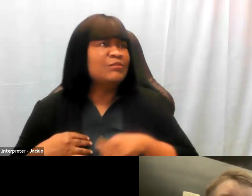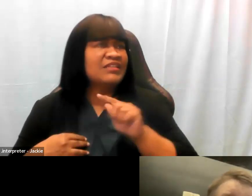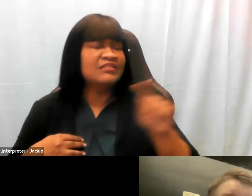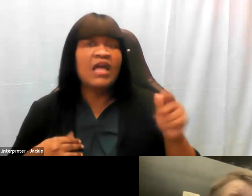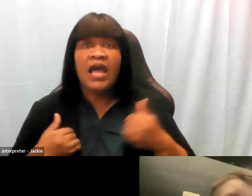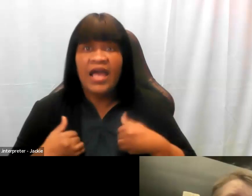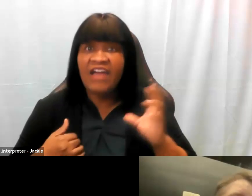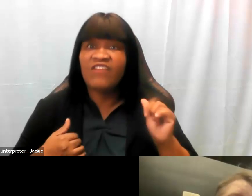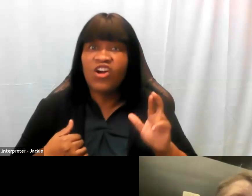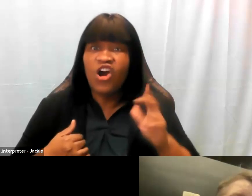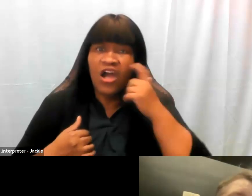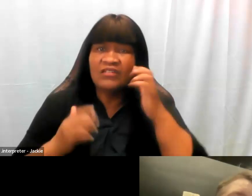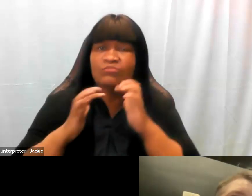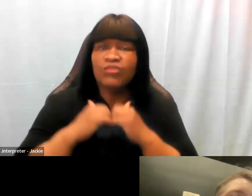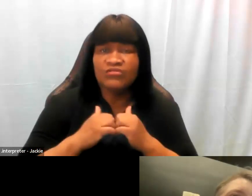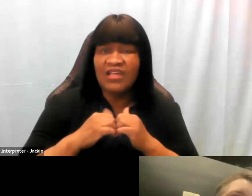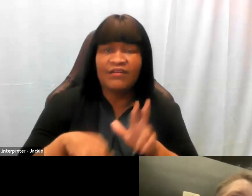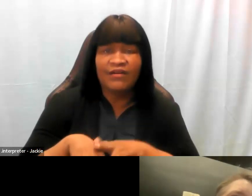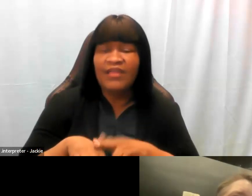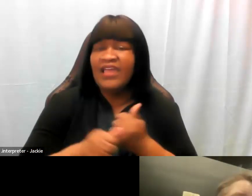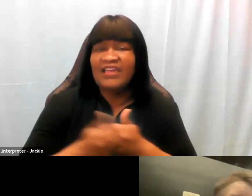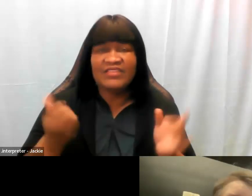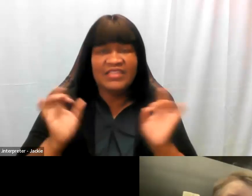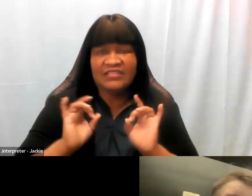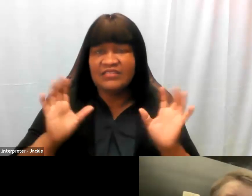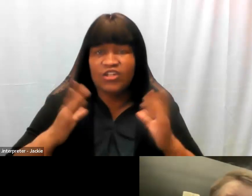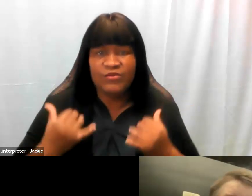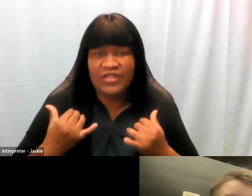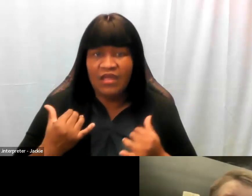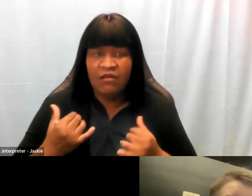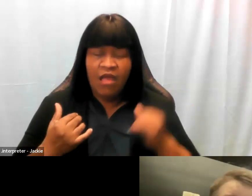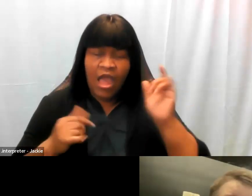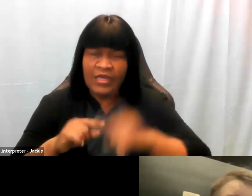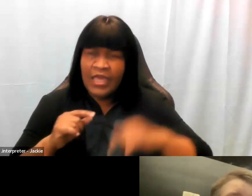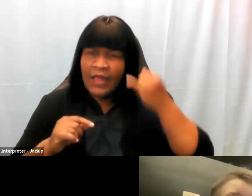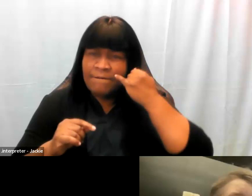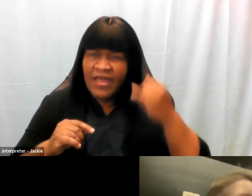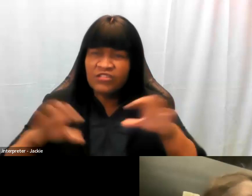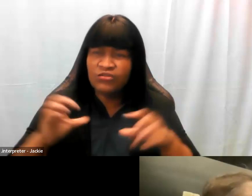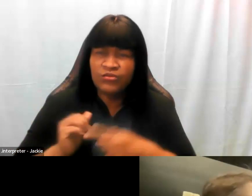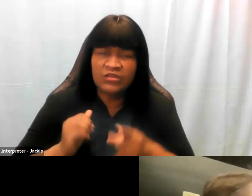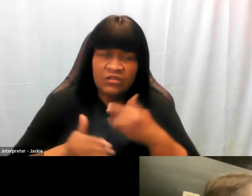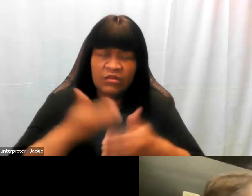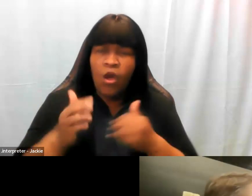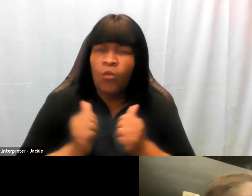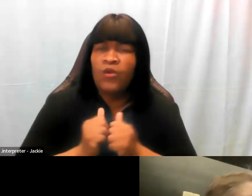It just broke down. Of course, everything is terrible right now. I can't imagine doing this process without a car.